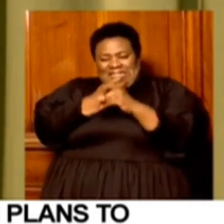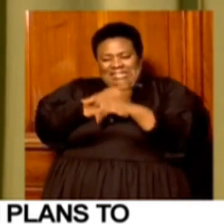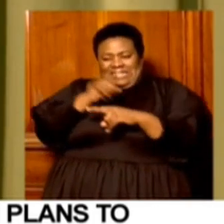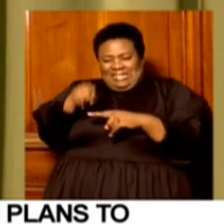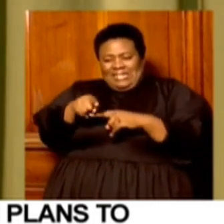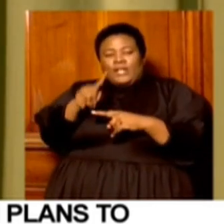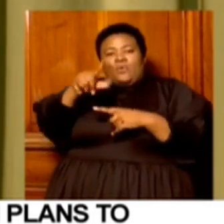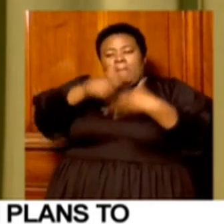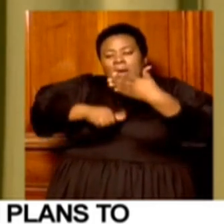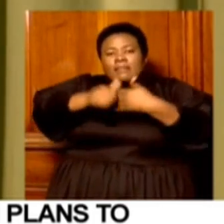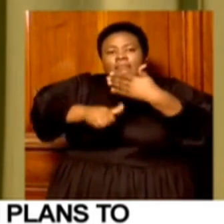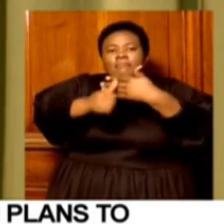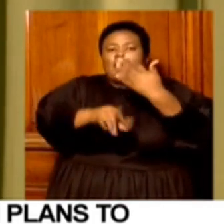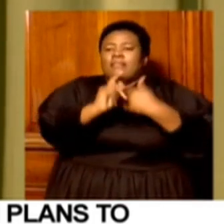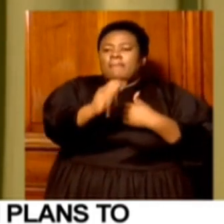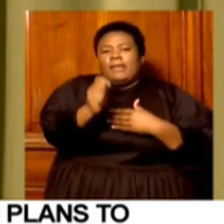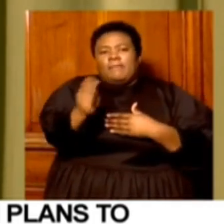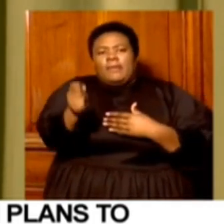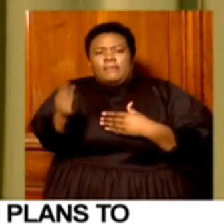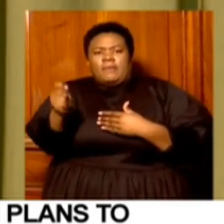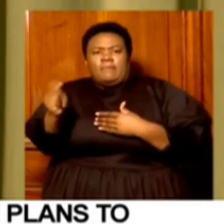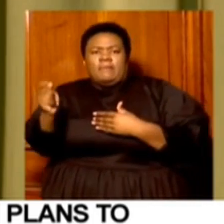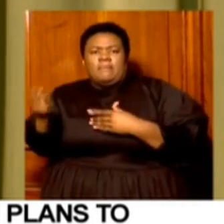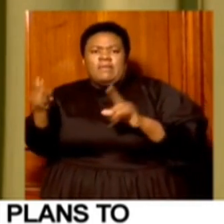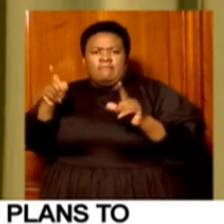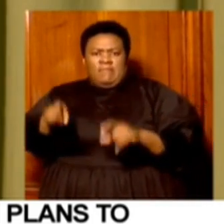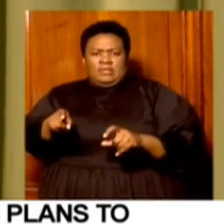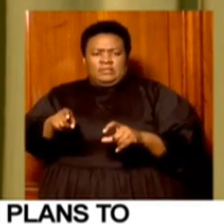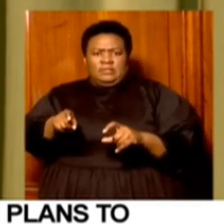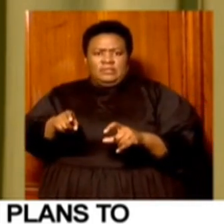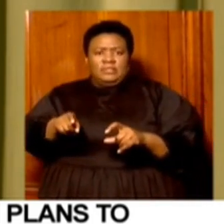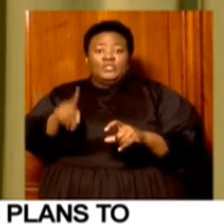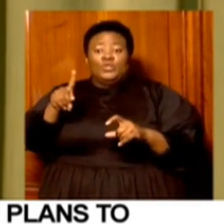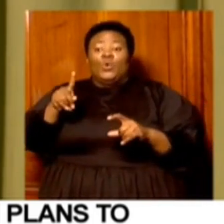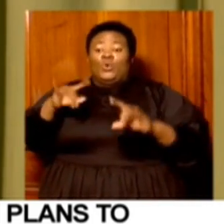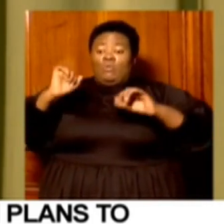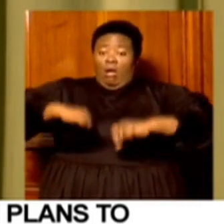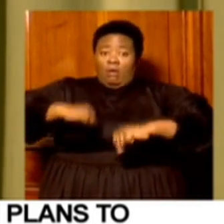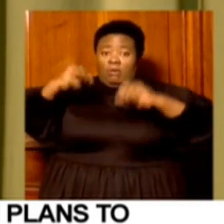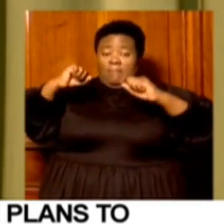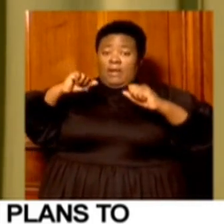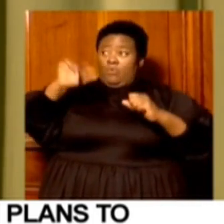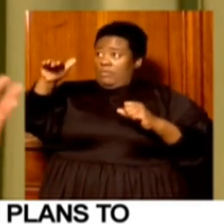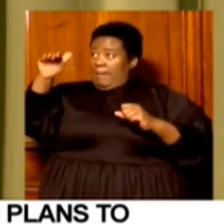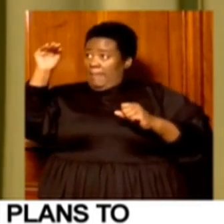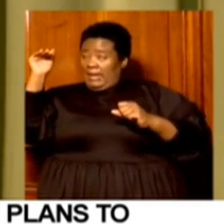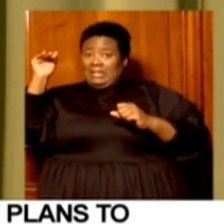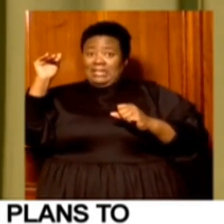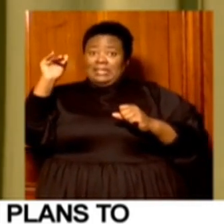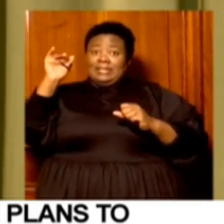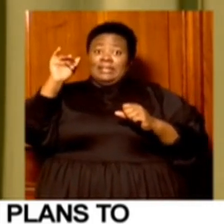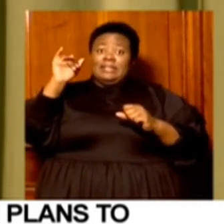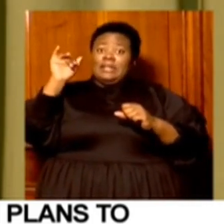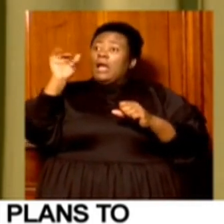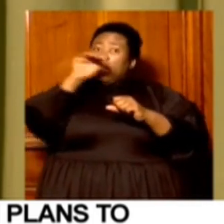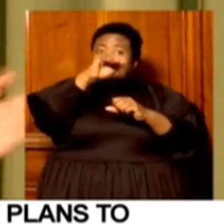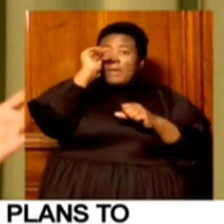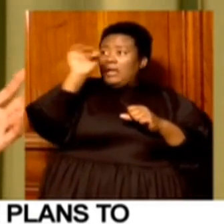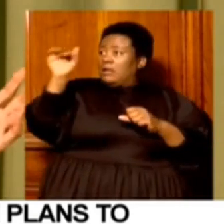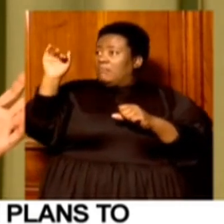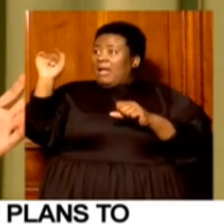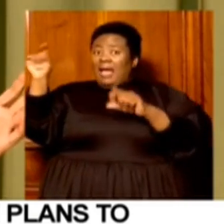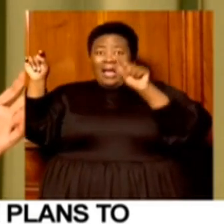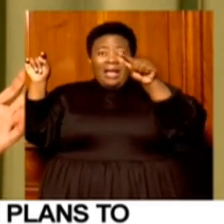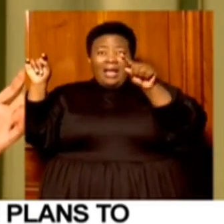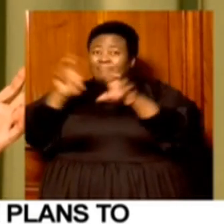pay installment, monthly, and all of that. The terms you get into with the banks differ from one bank to the other. Some are loan sharks.